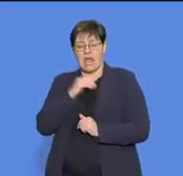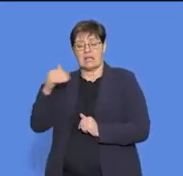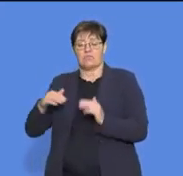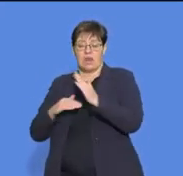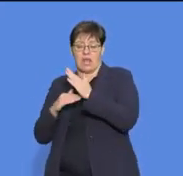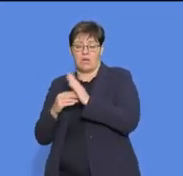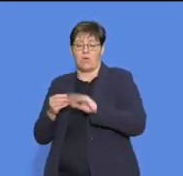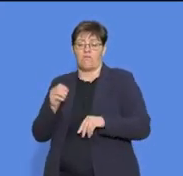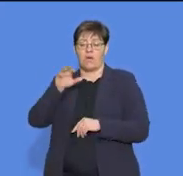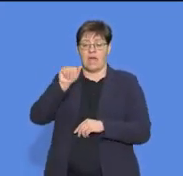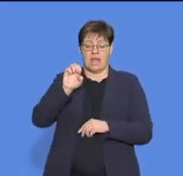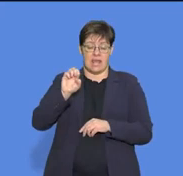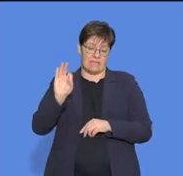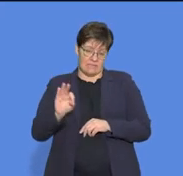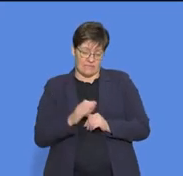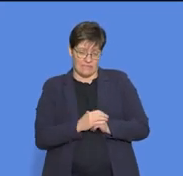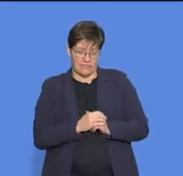plus E1.